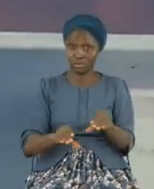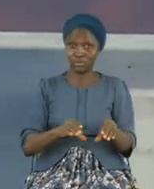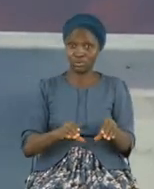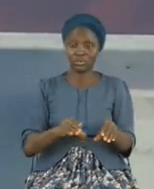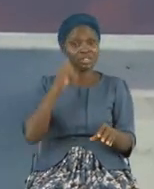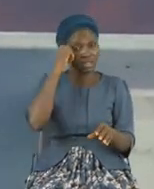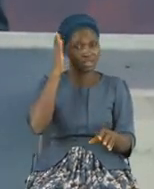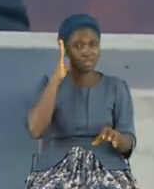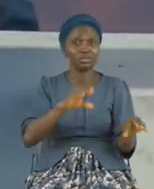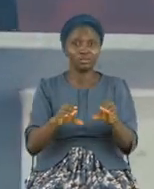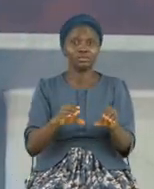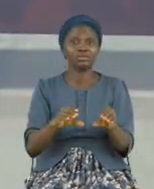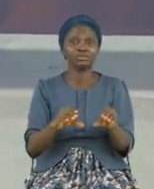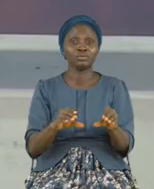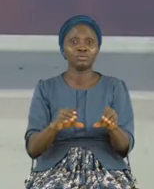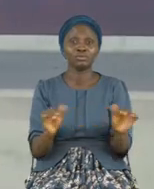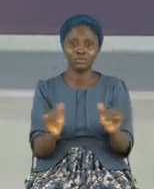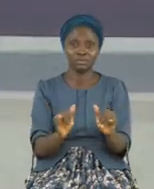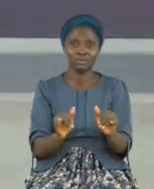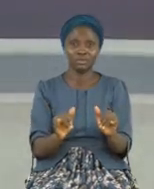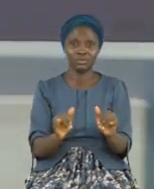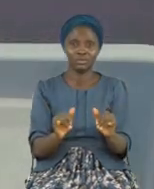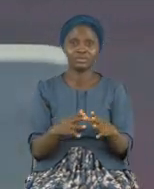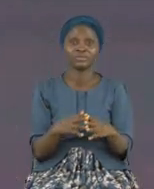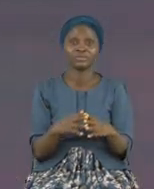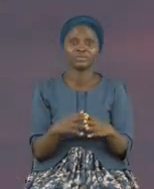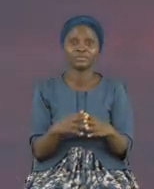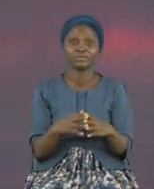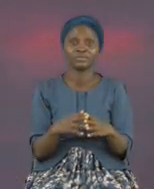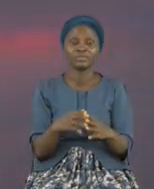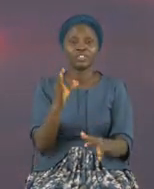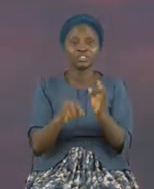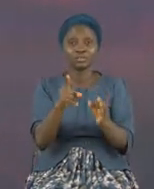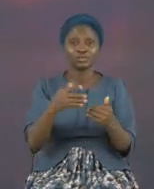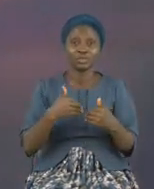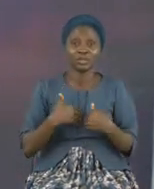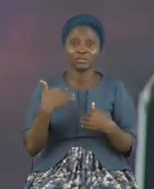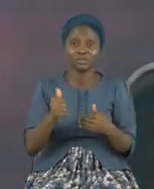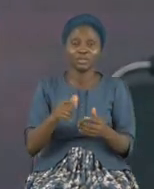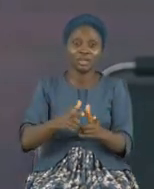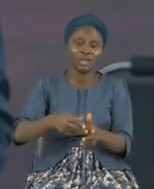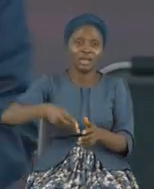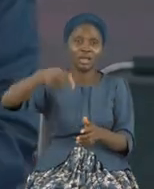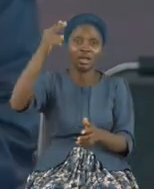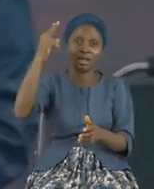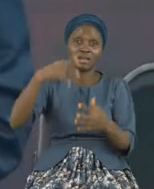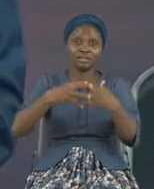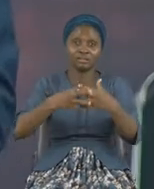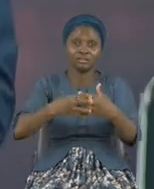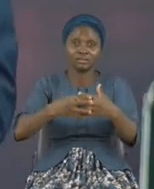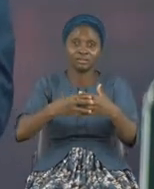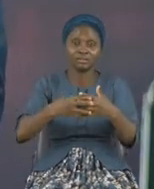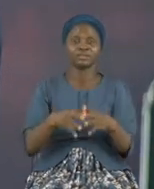do. If you have a high capacity generator and is able to service